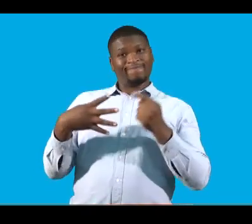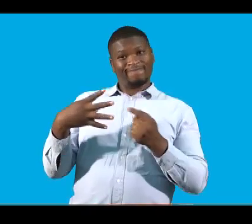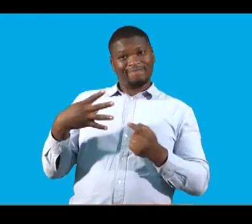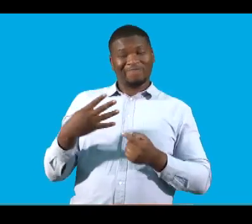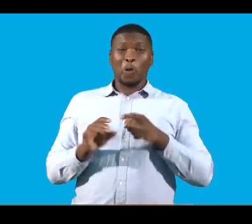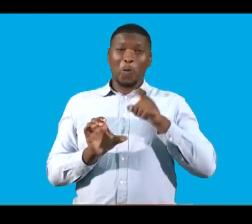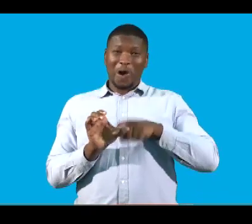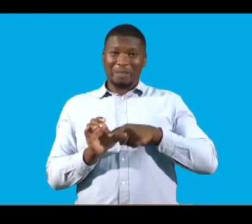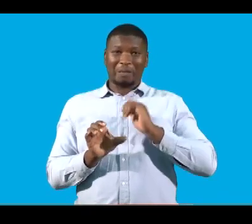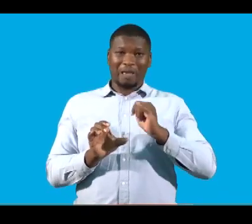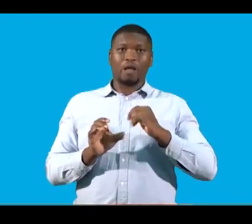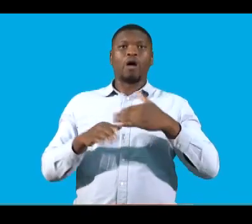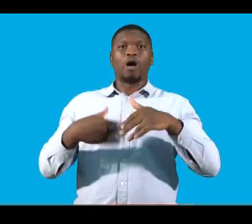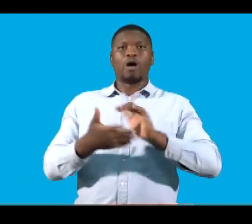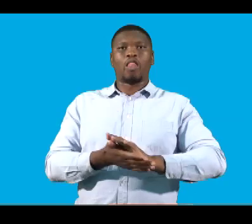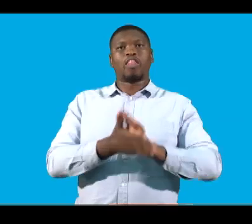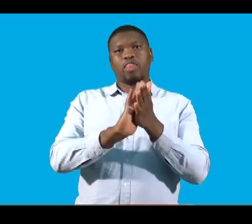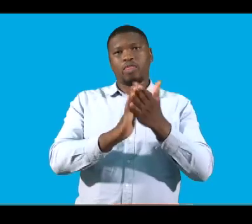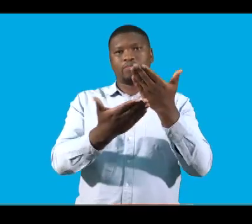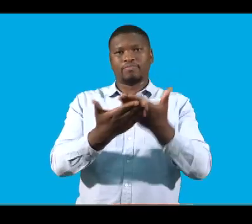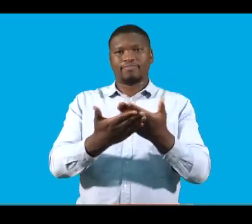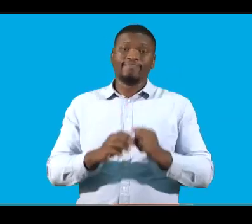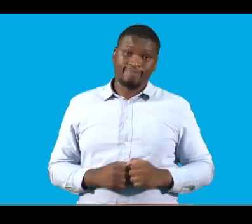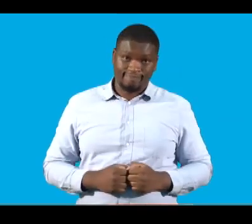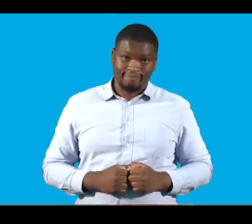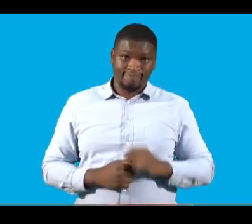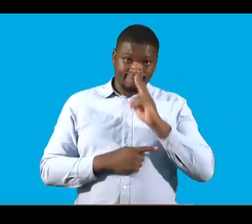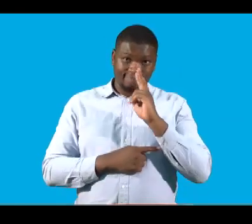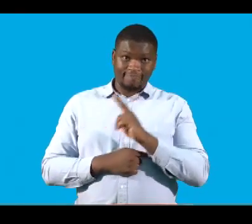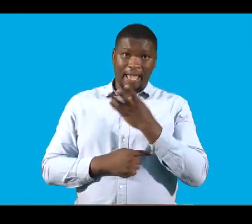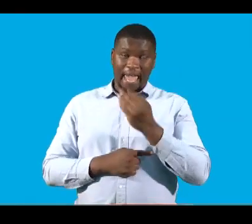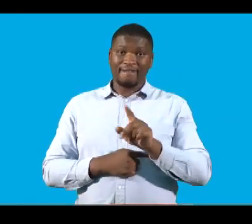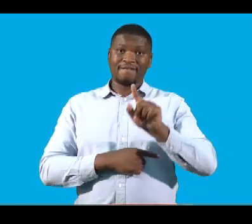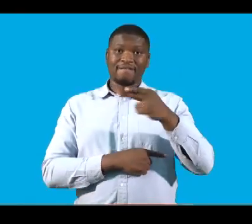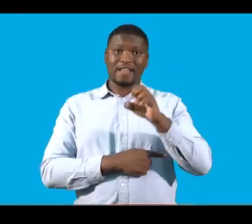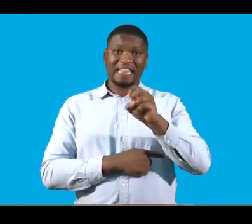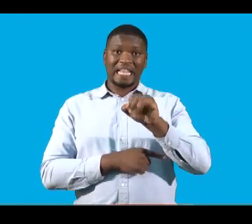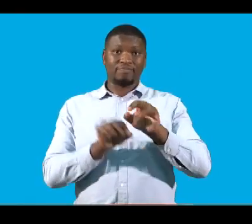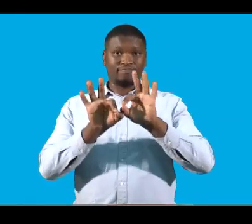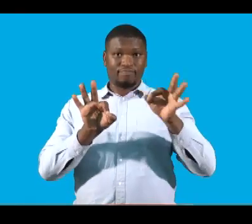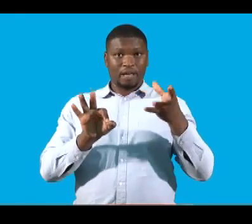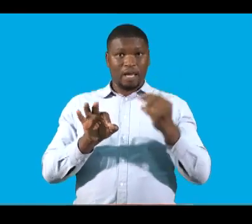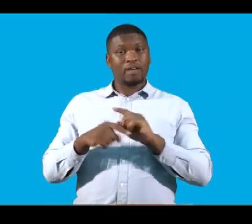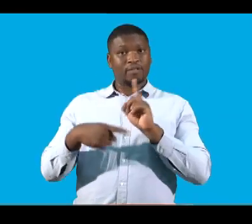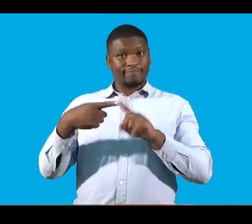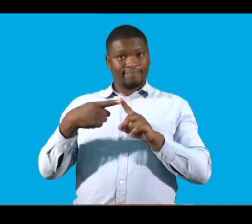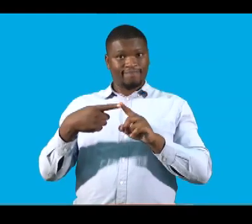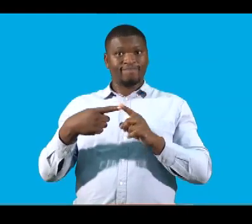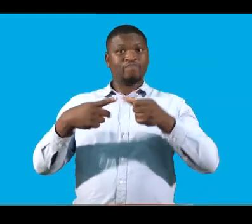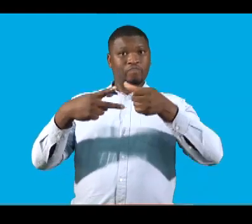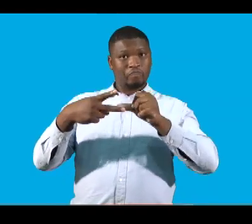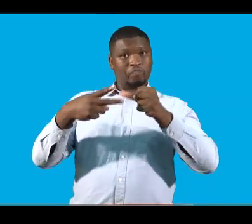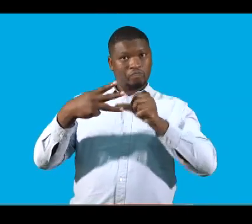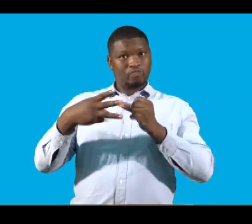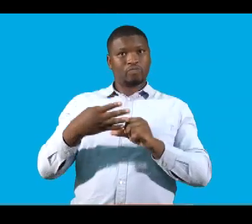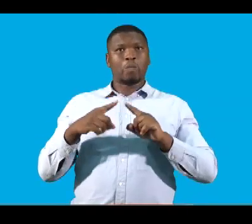fatality and demise of others. So there we have our thesis statement, and here we've got